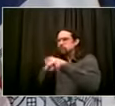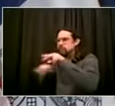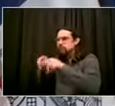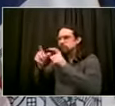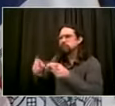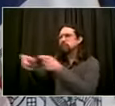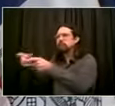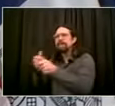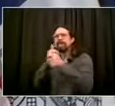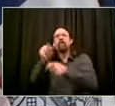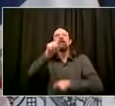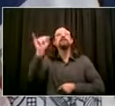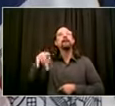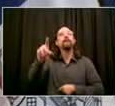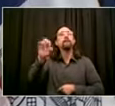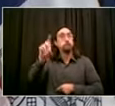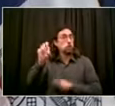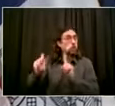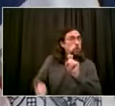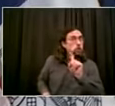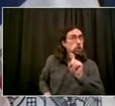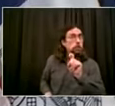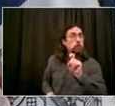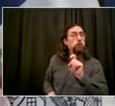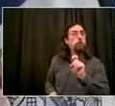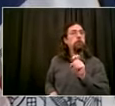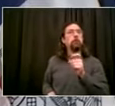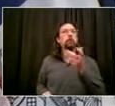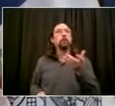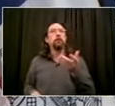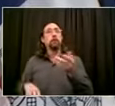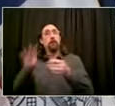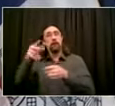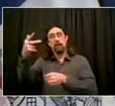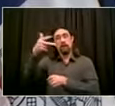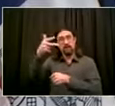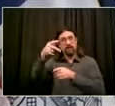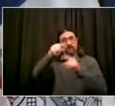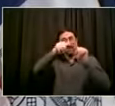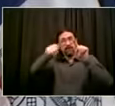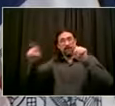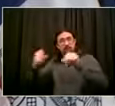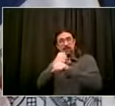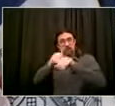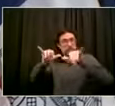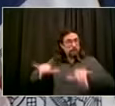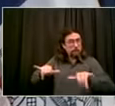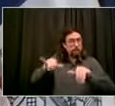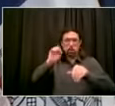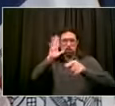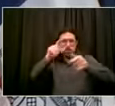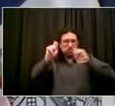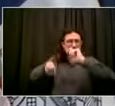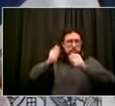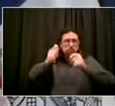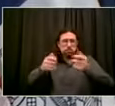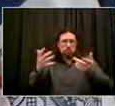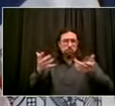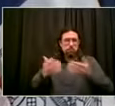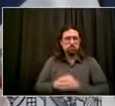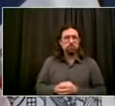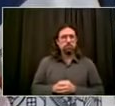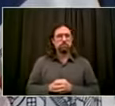day. And sometimes you have a variation in the data that causes a concern. But if we continue to see what we've